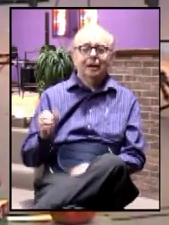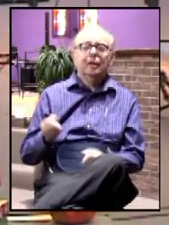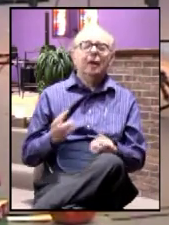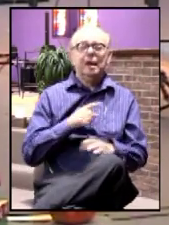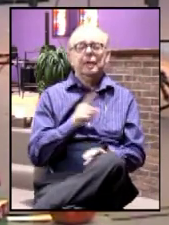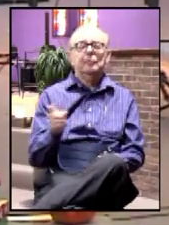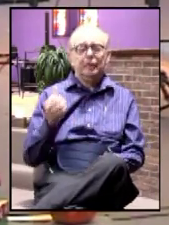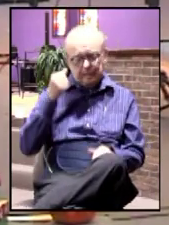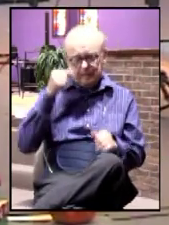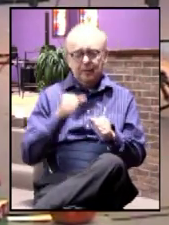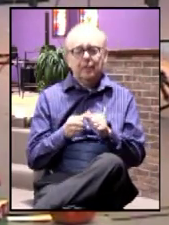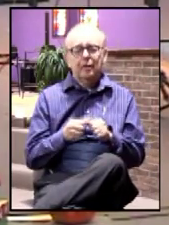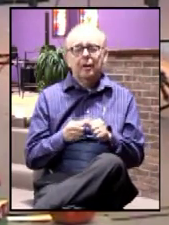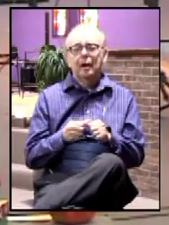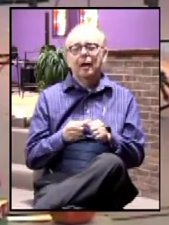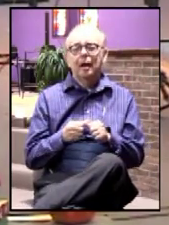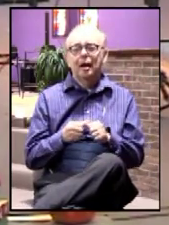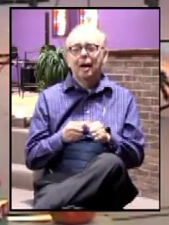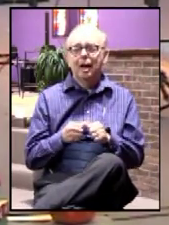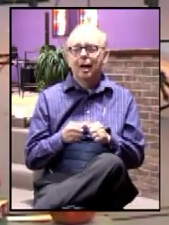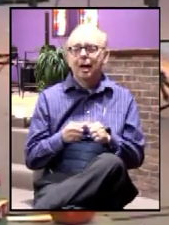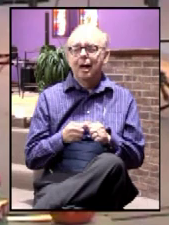Or how many of you all remember